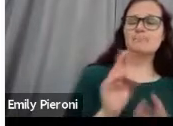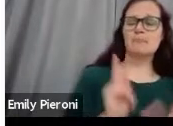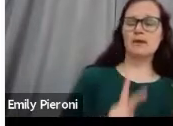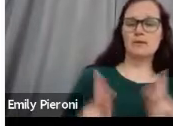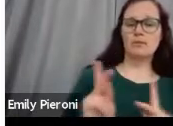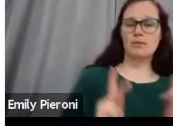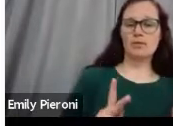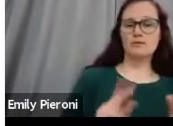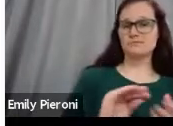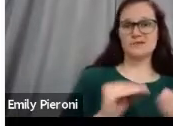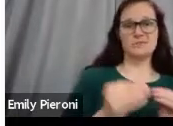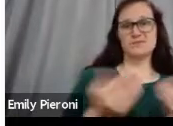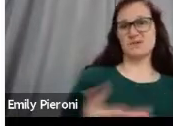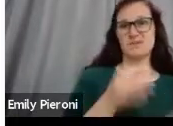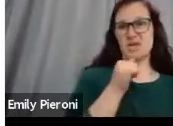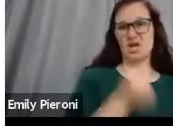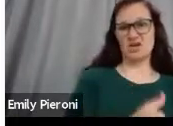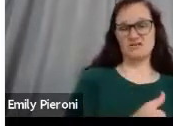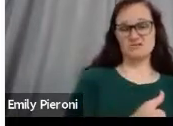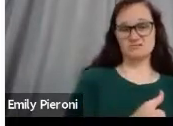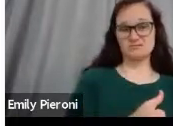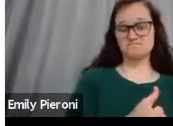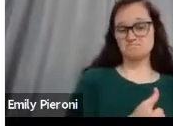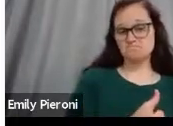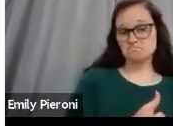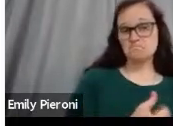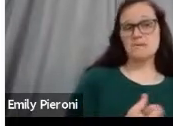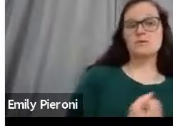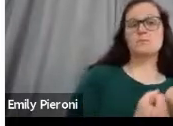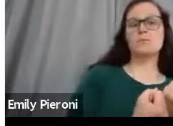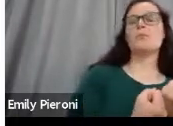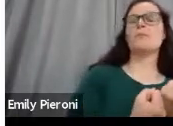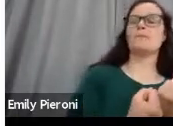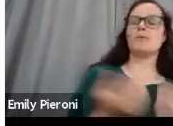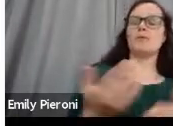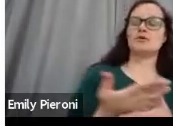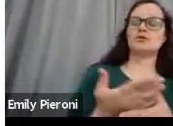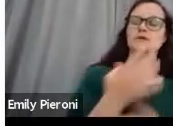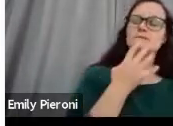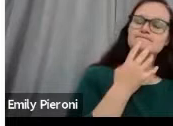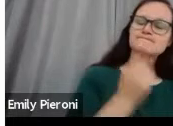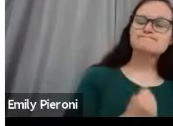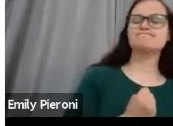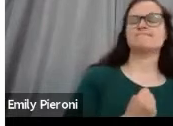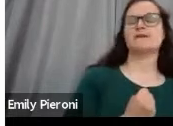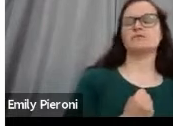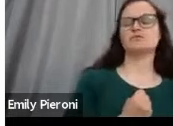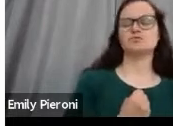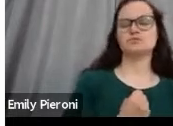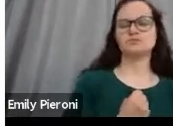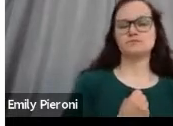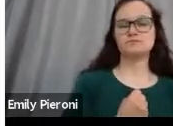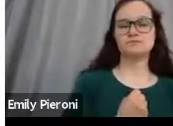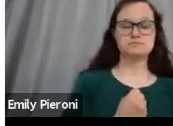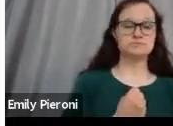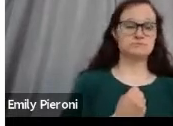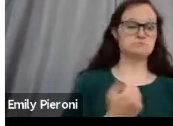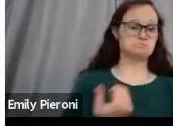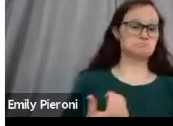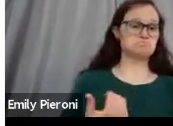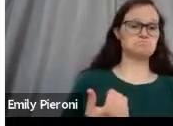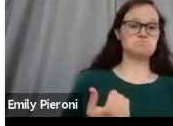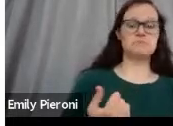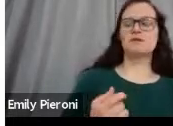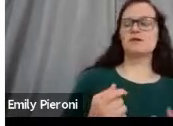not. It supports our shared values and reinforces our shared values. It helps build collective